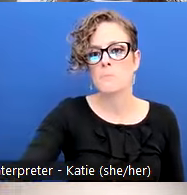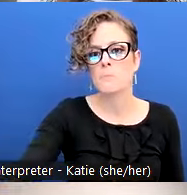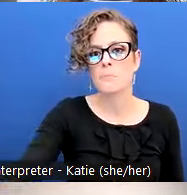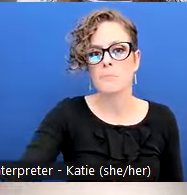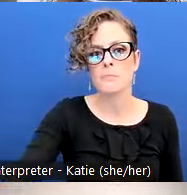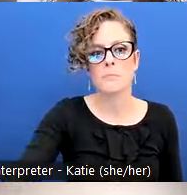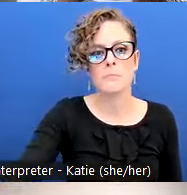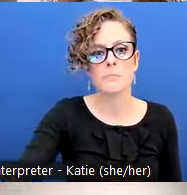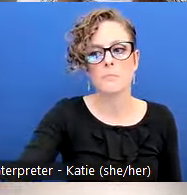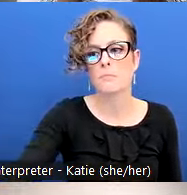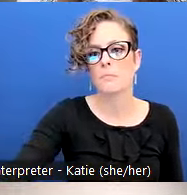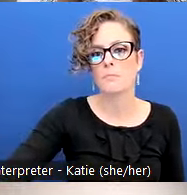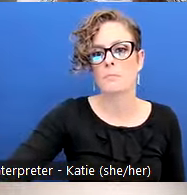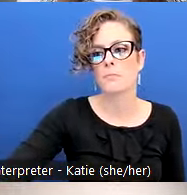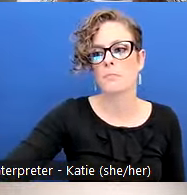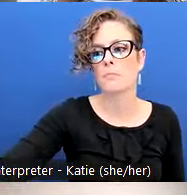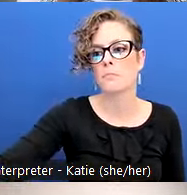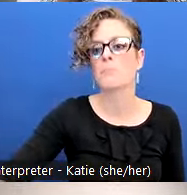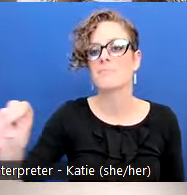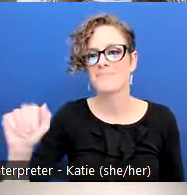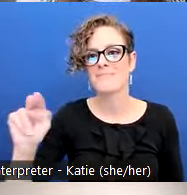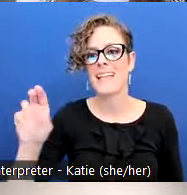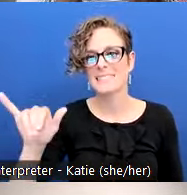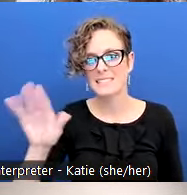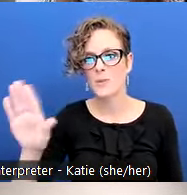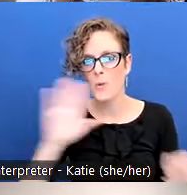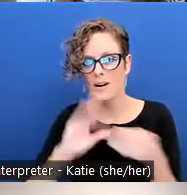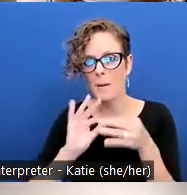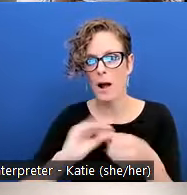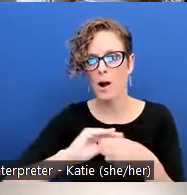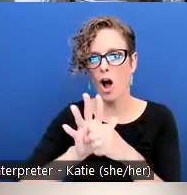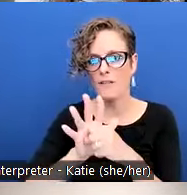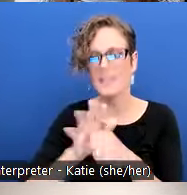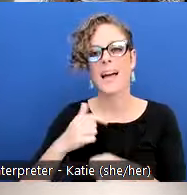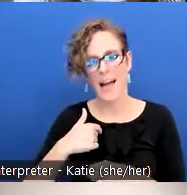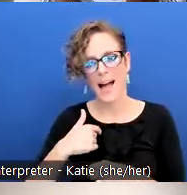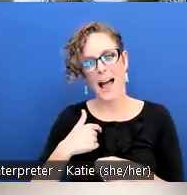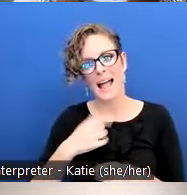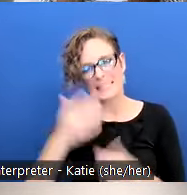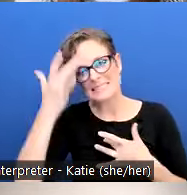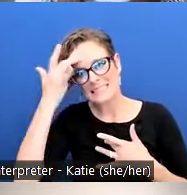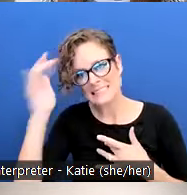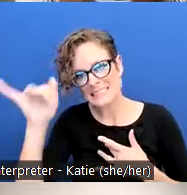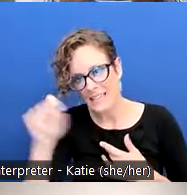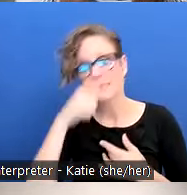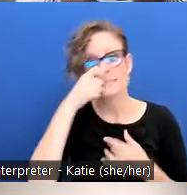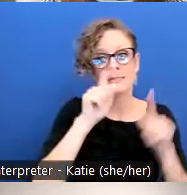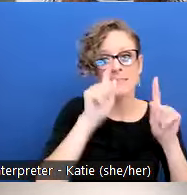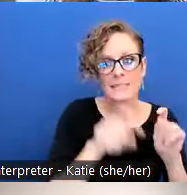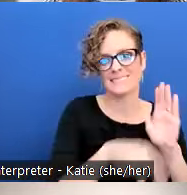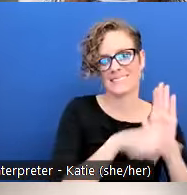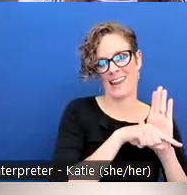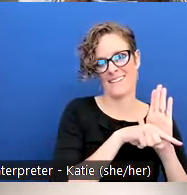though. Oh, and Nancy, I see your comment about COVID. I have tested negative, so it's not COVID, just a cold, but thank